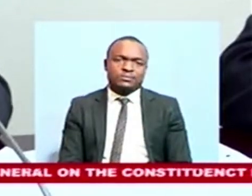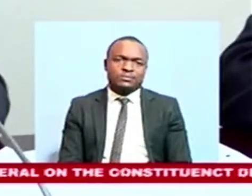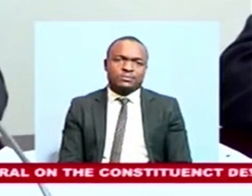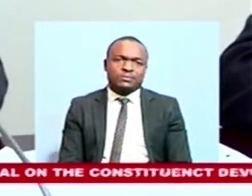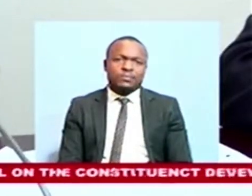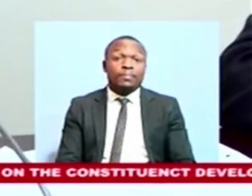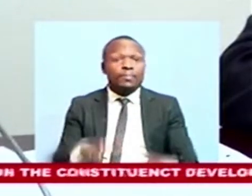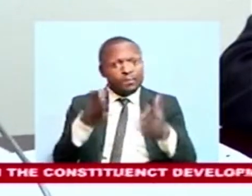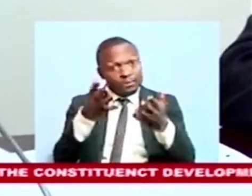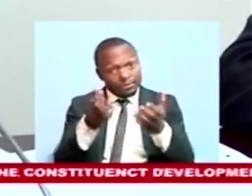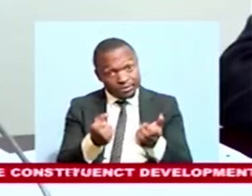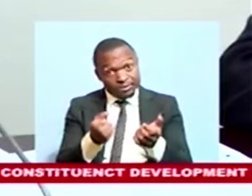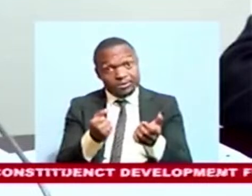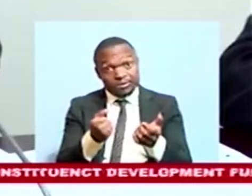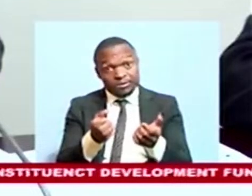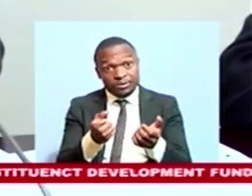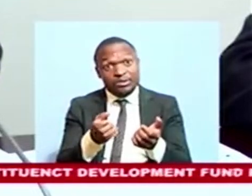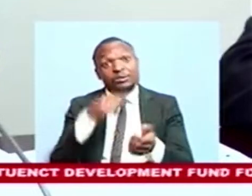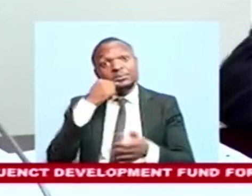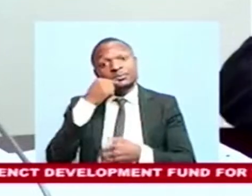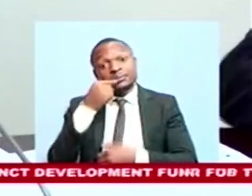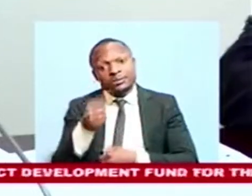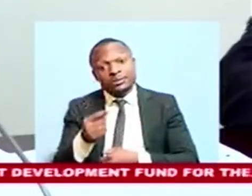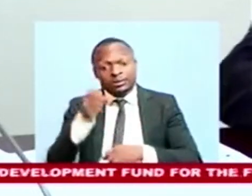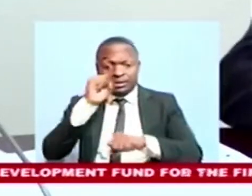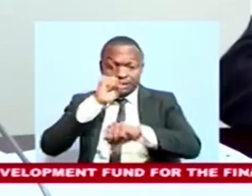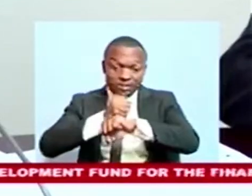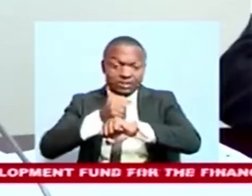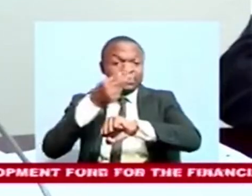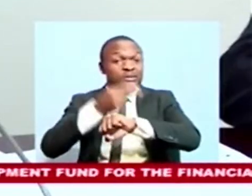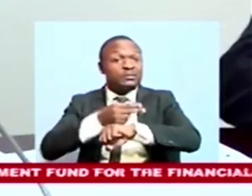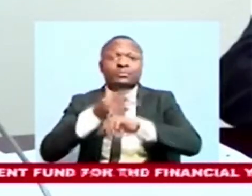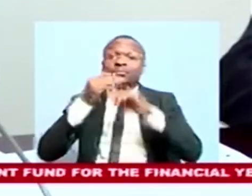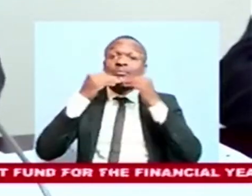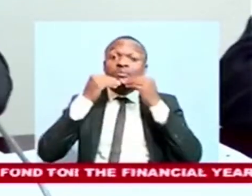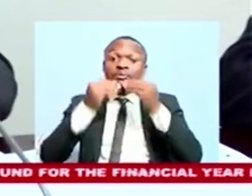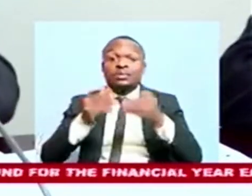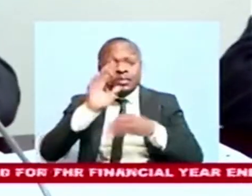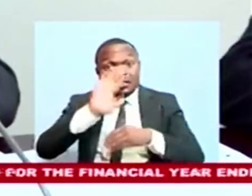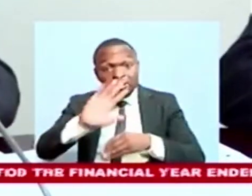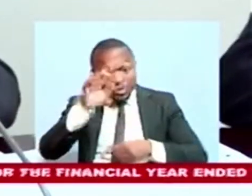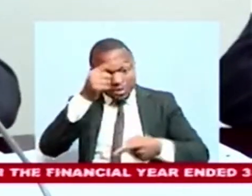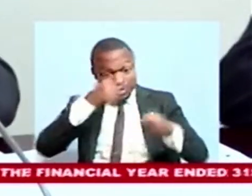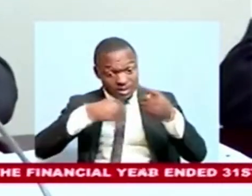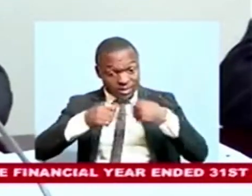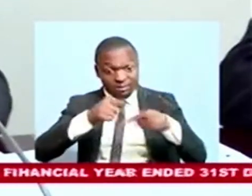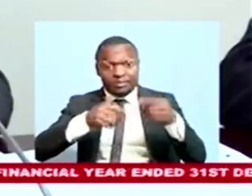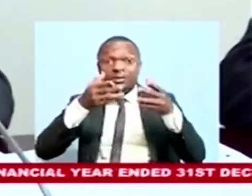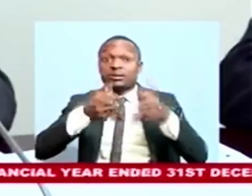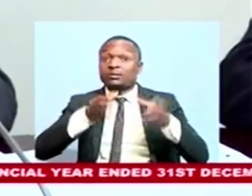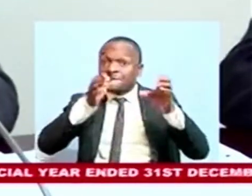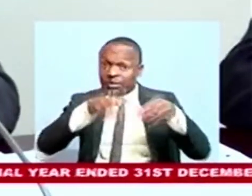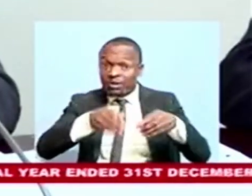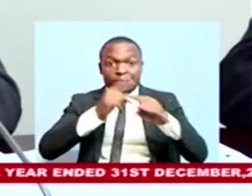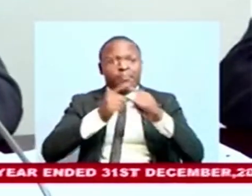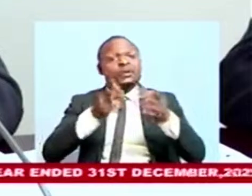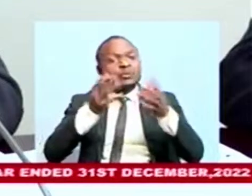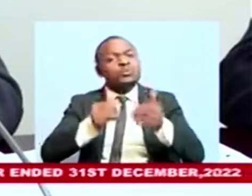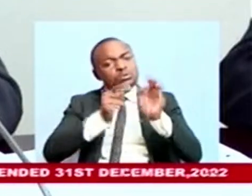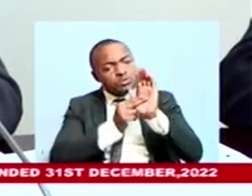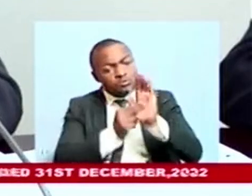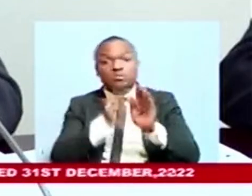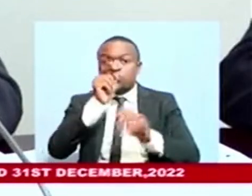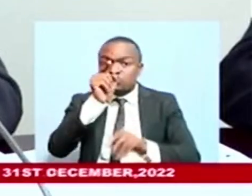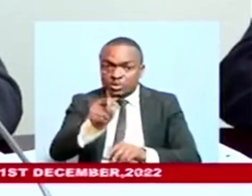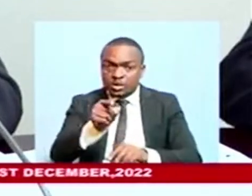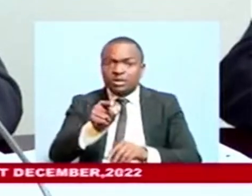So I want to say, Senga Hughes, we appreciate your appearance before this committee, but we want to indicate to you